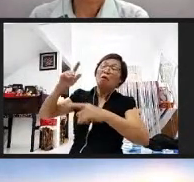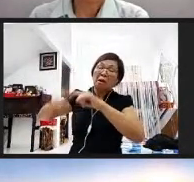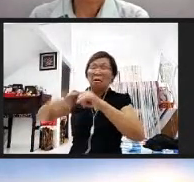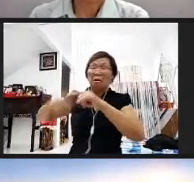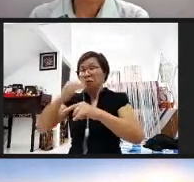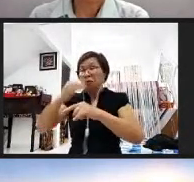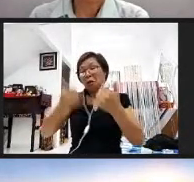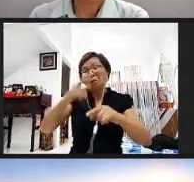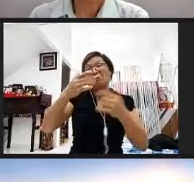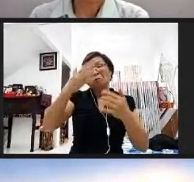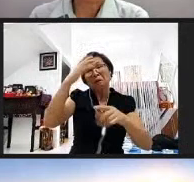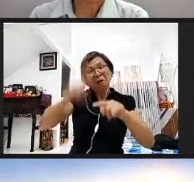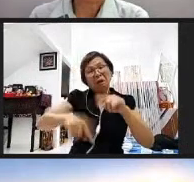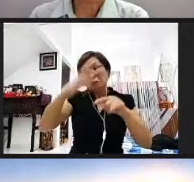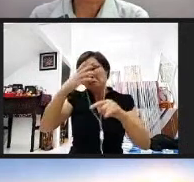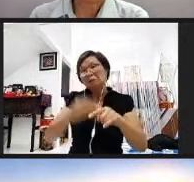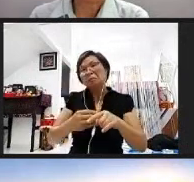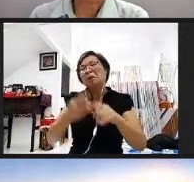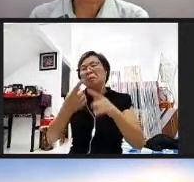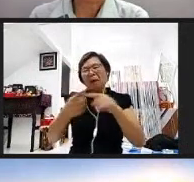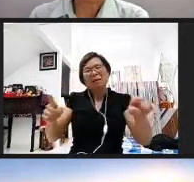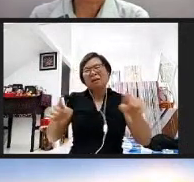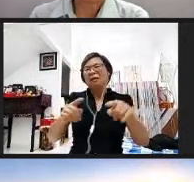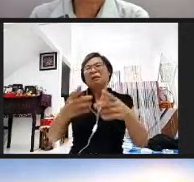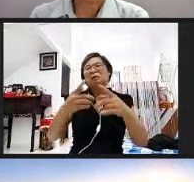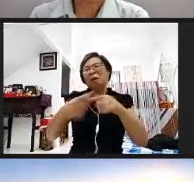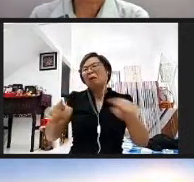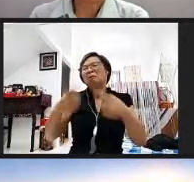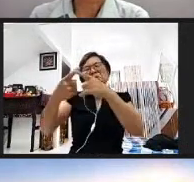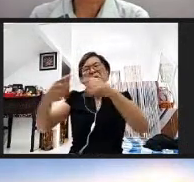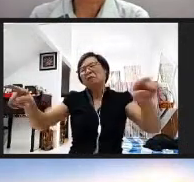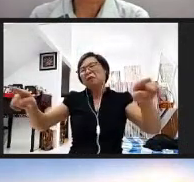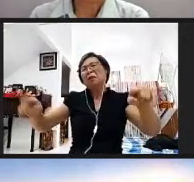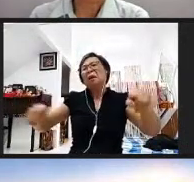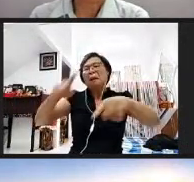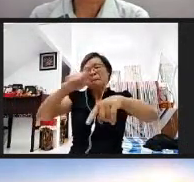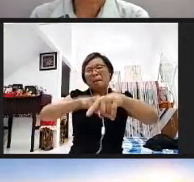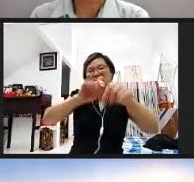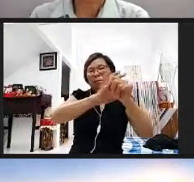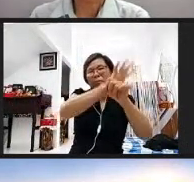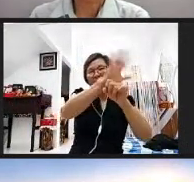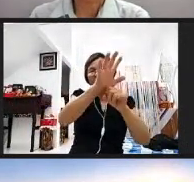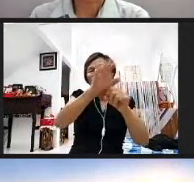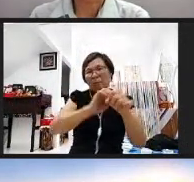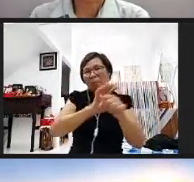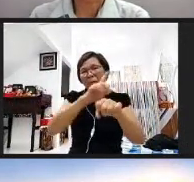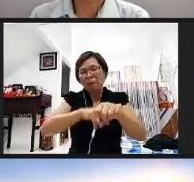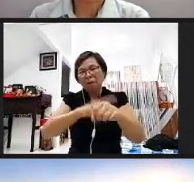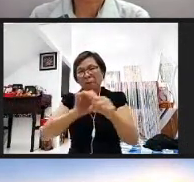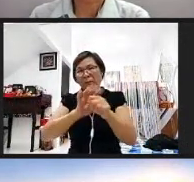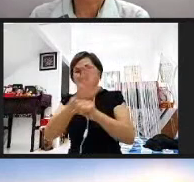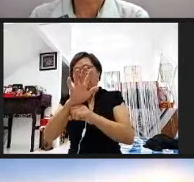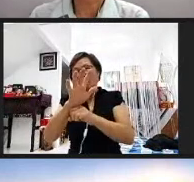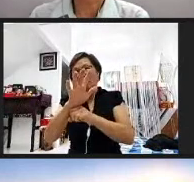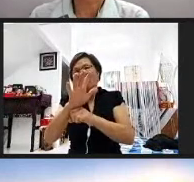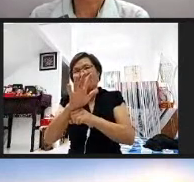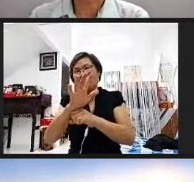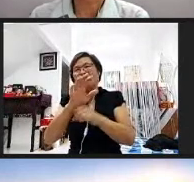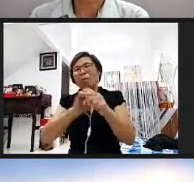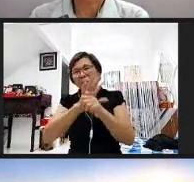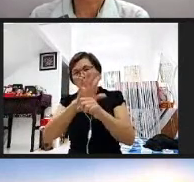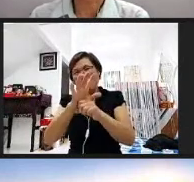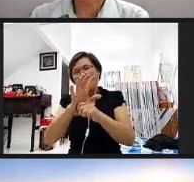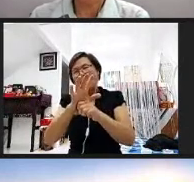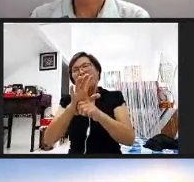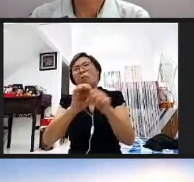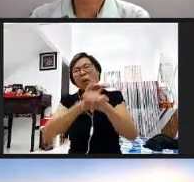insomnia, but the causes and conditions are different. Of course, naturally during the pandemic period, all the causes and conditions are mostly